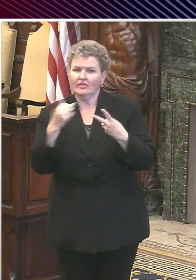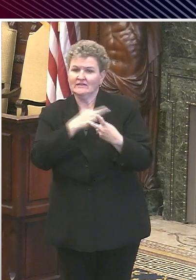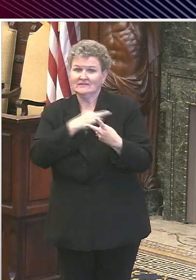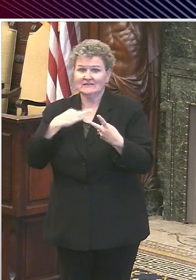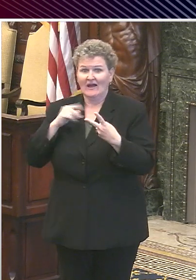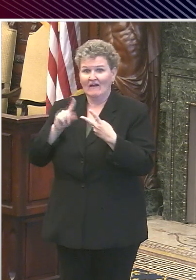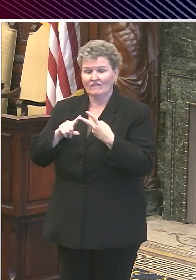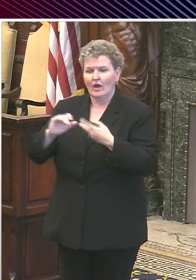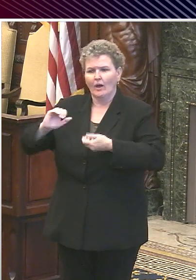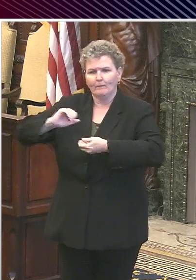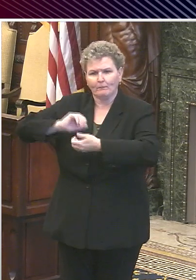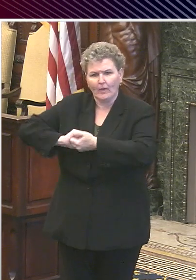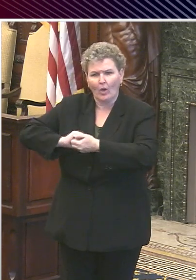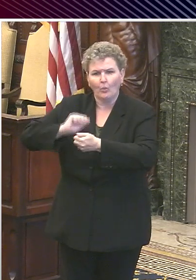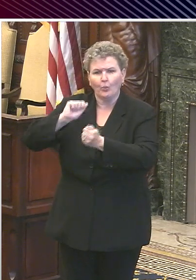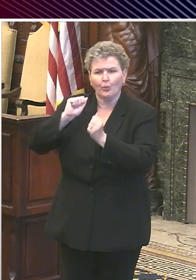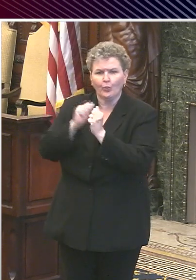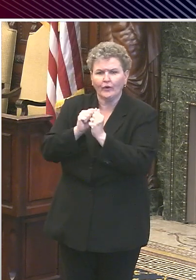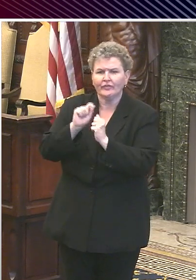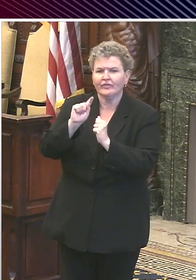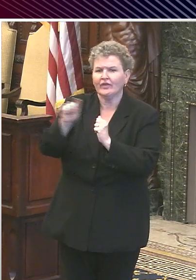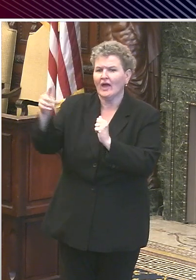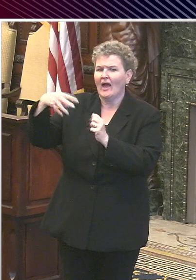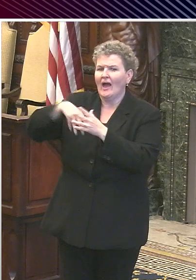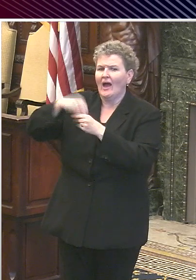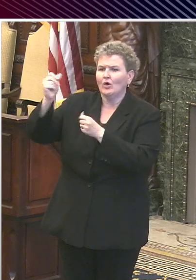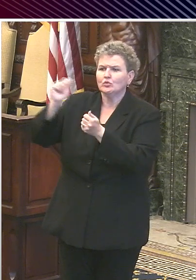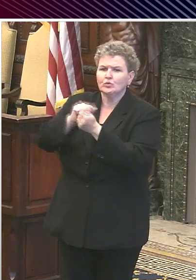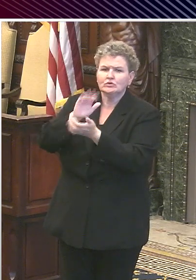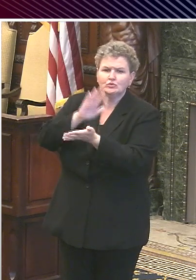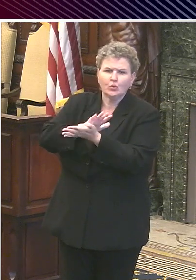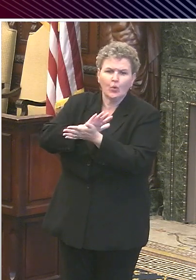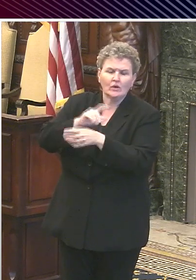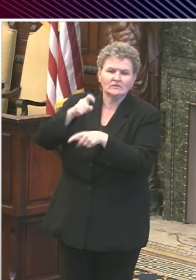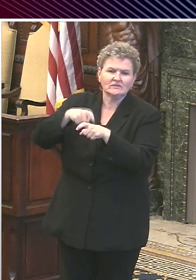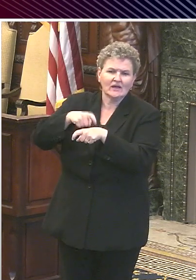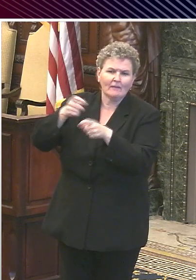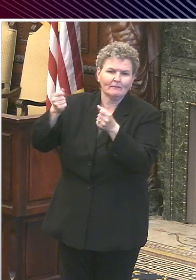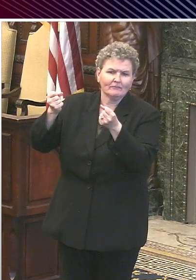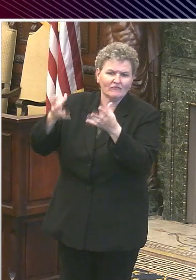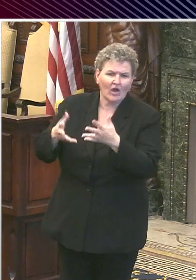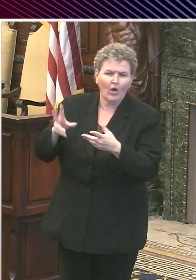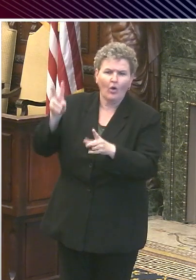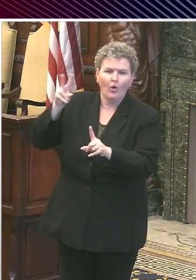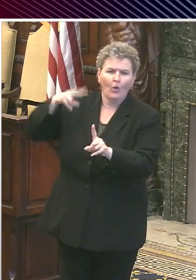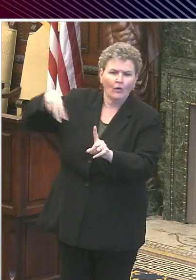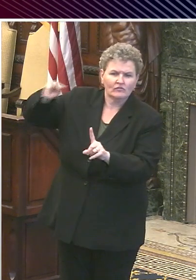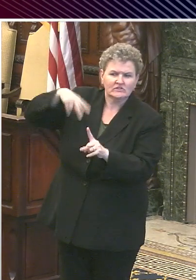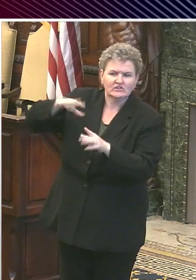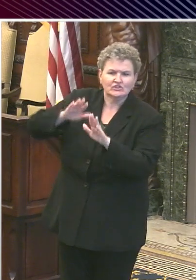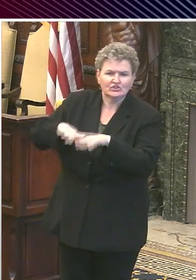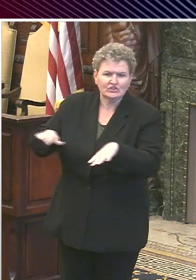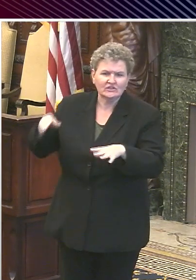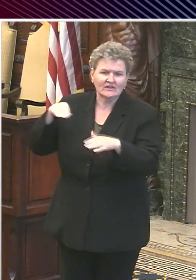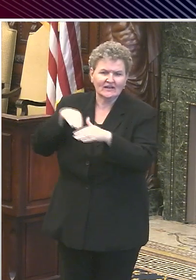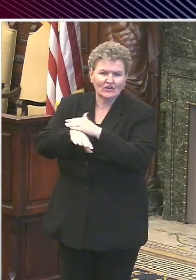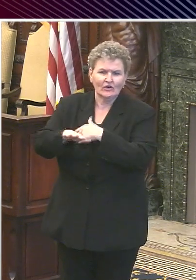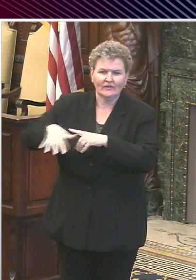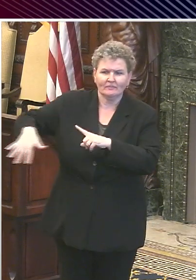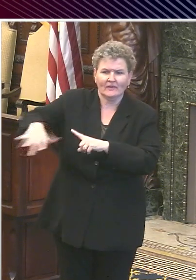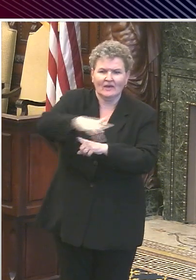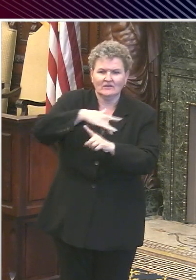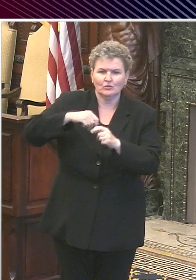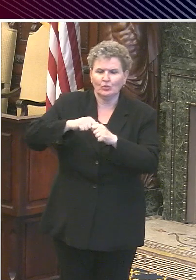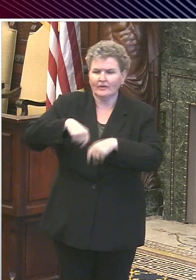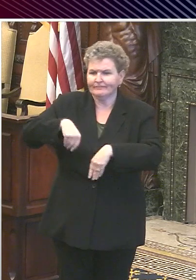partnered with our out of school time providers who are providing the oversight of kids in the actual space and also helping